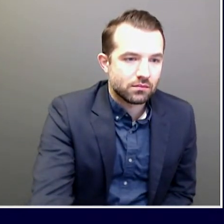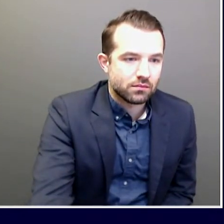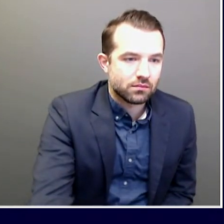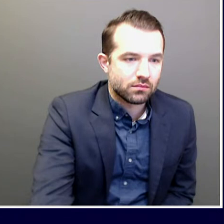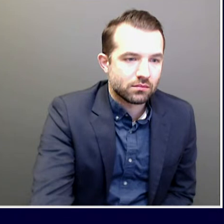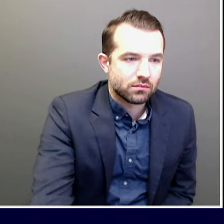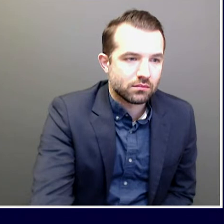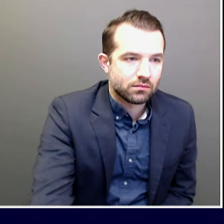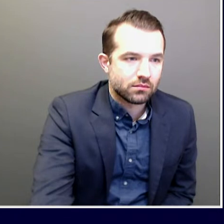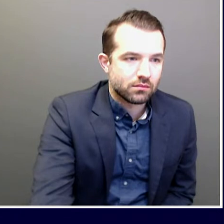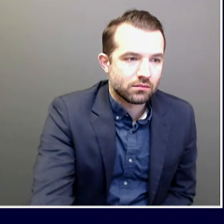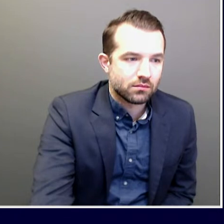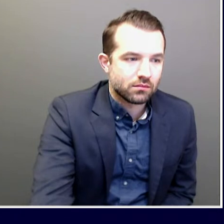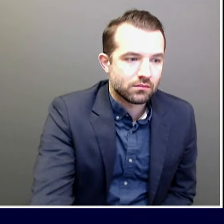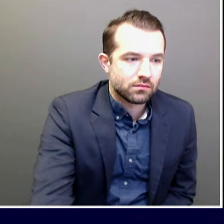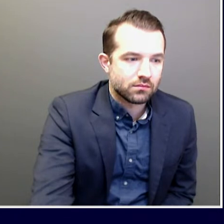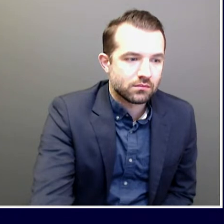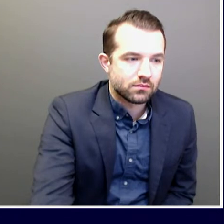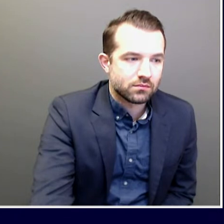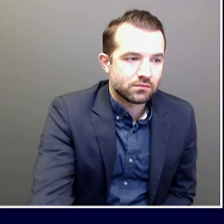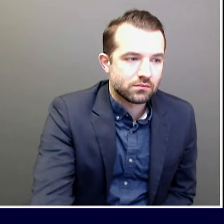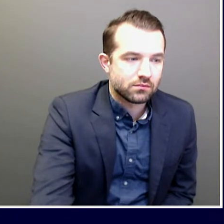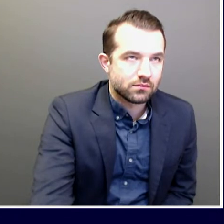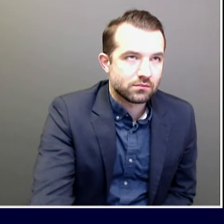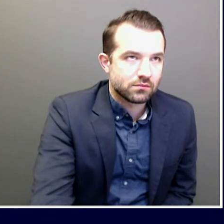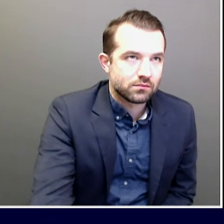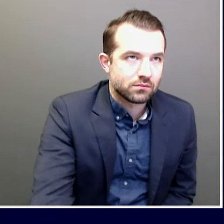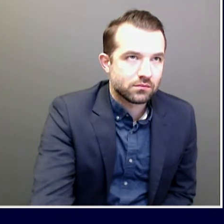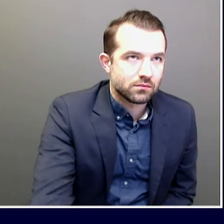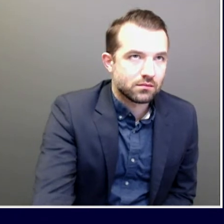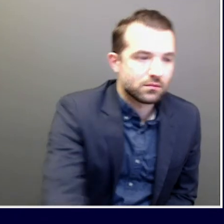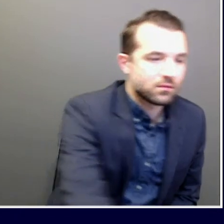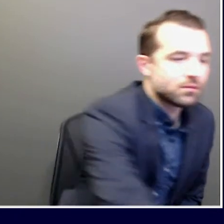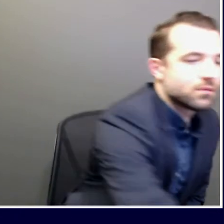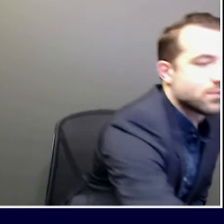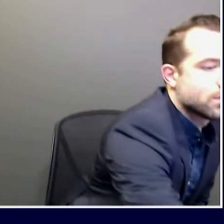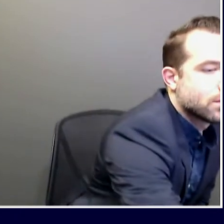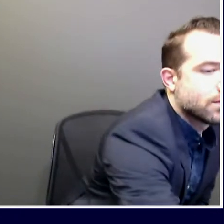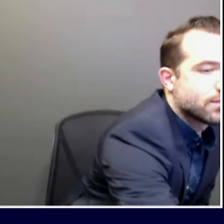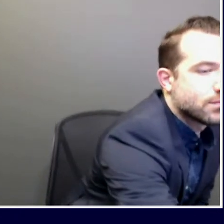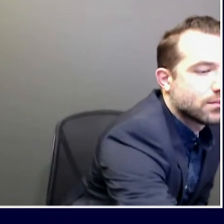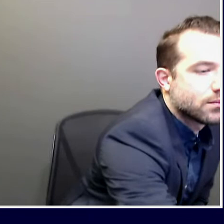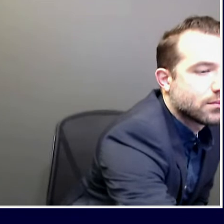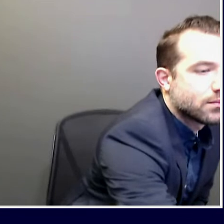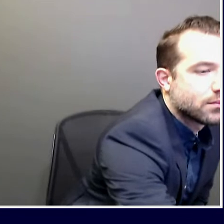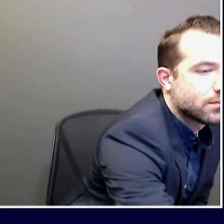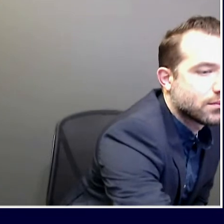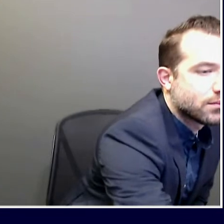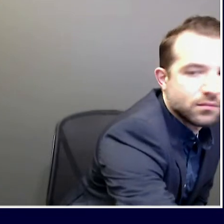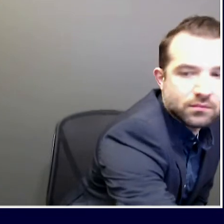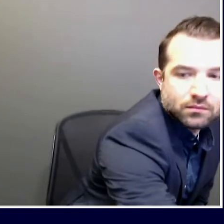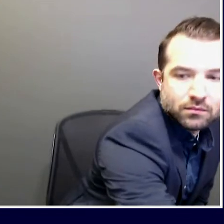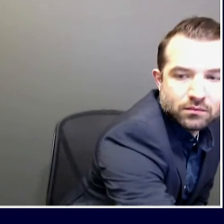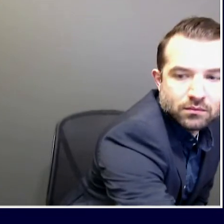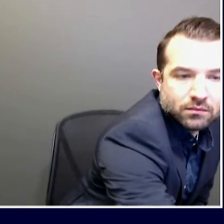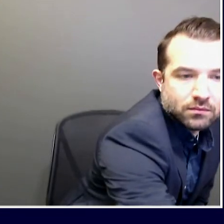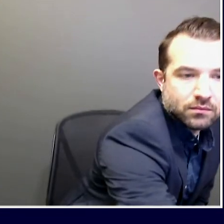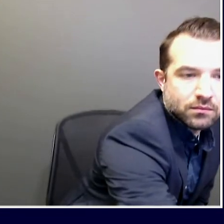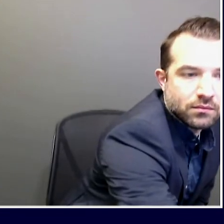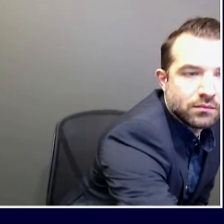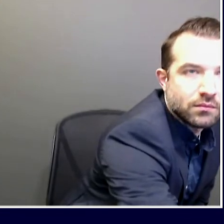things stand with respect to COVID-19 for today, Wednesday, February 9th,